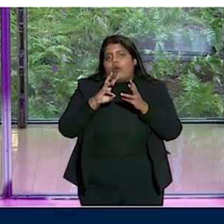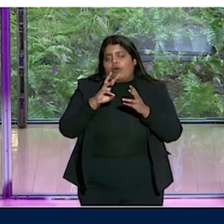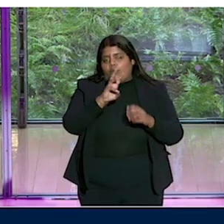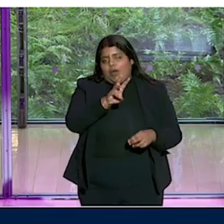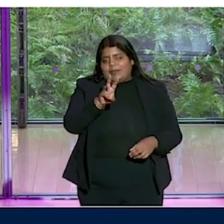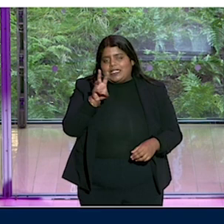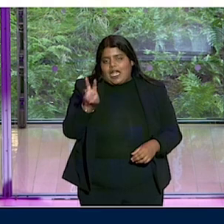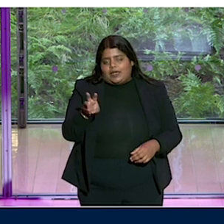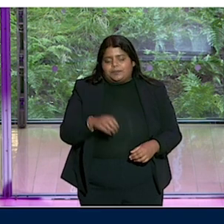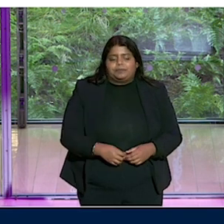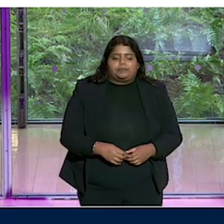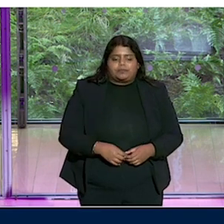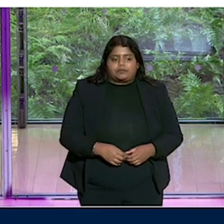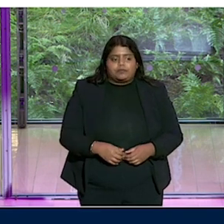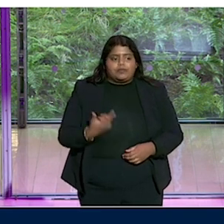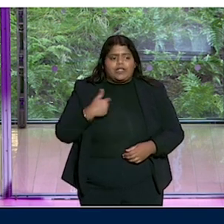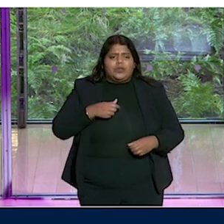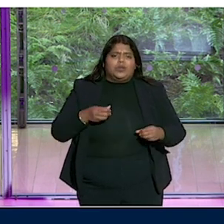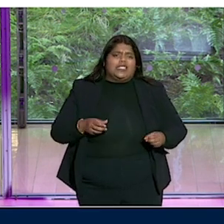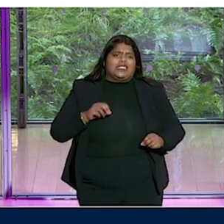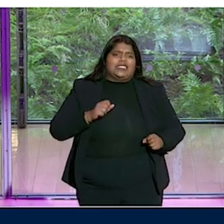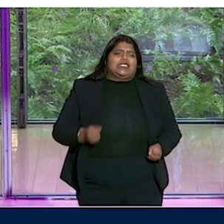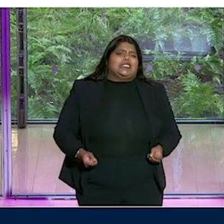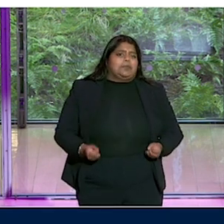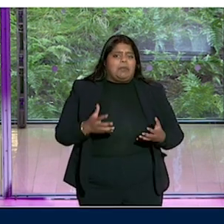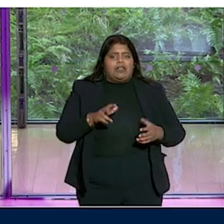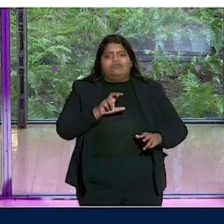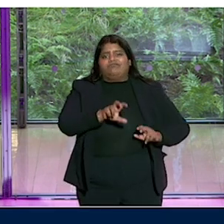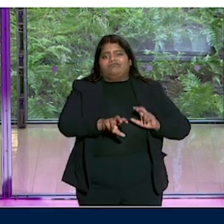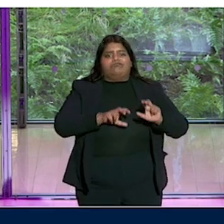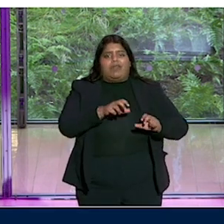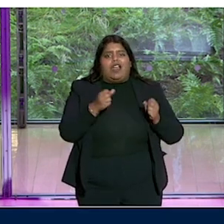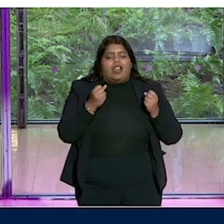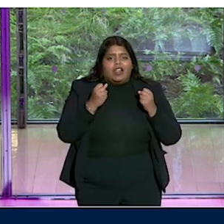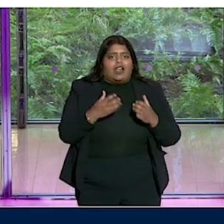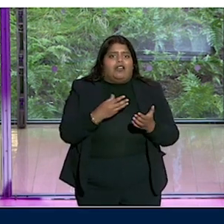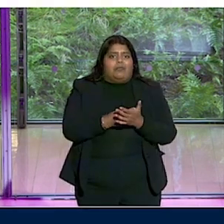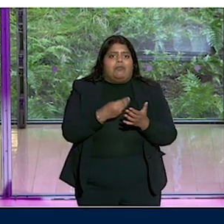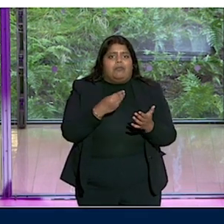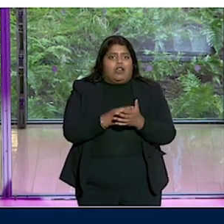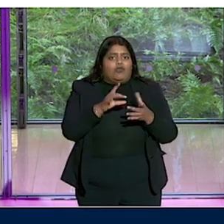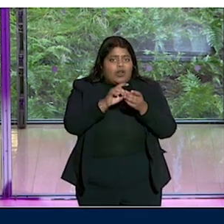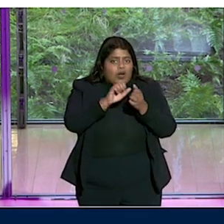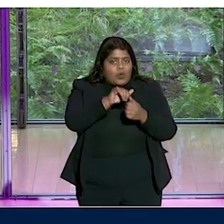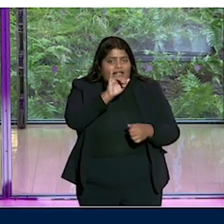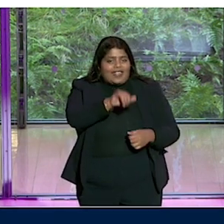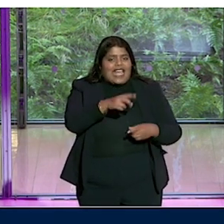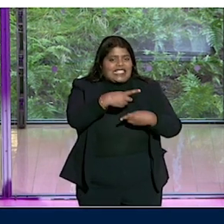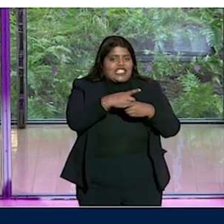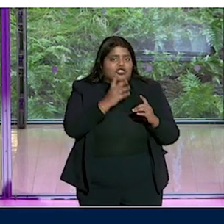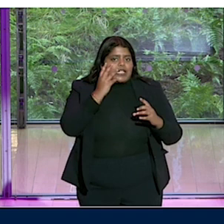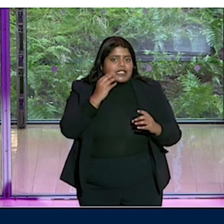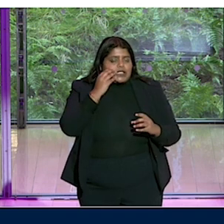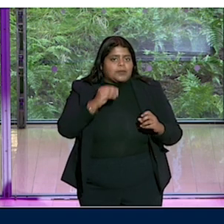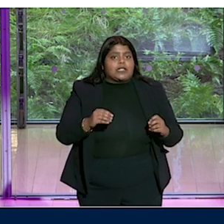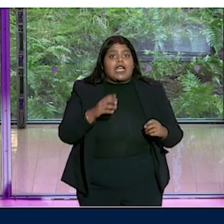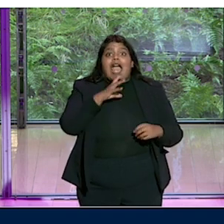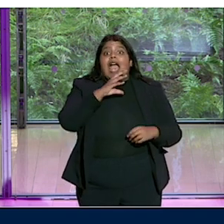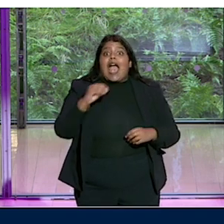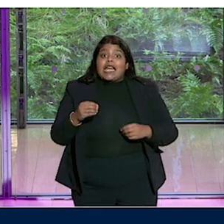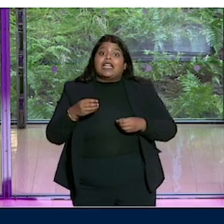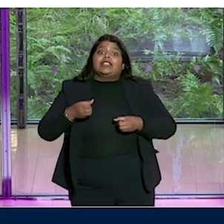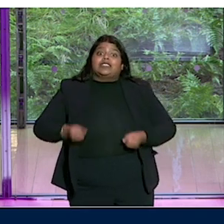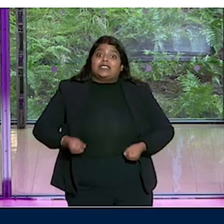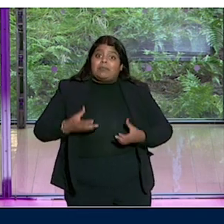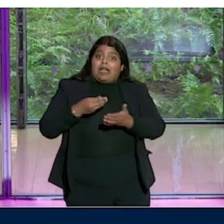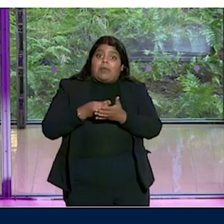digital experience in the first place. We are spending a lot on advertising that is directing people to go to the website